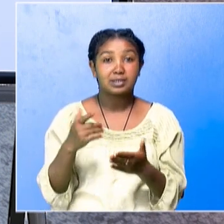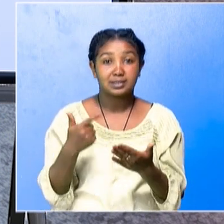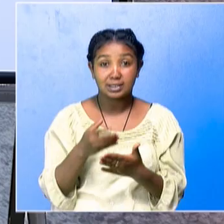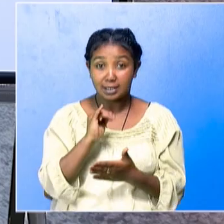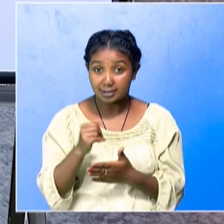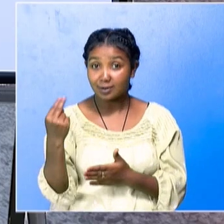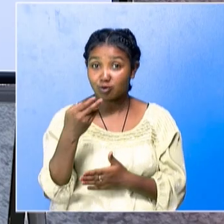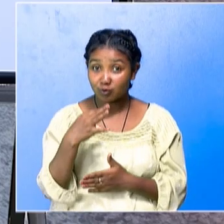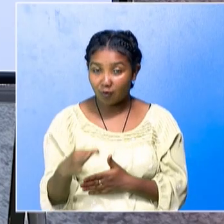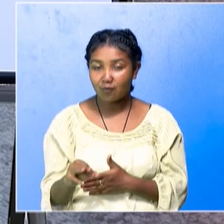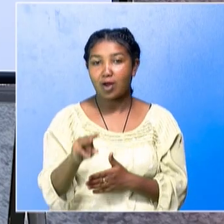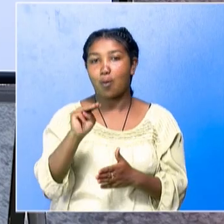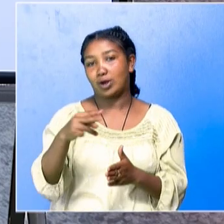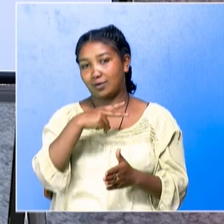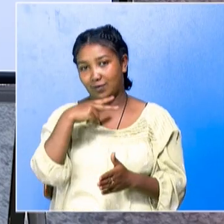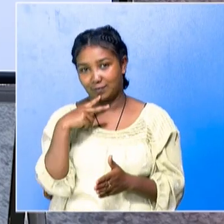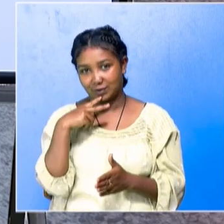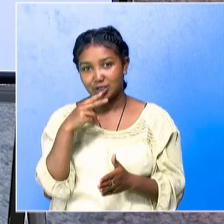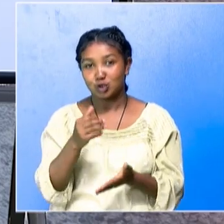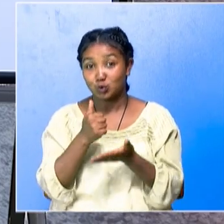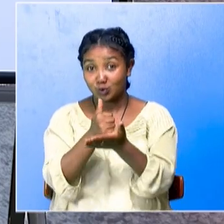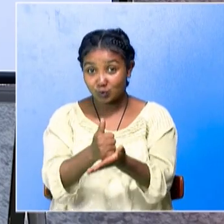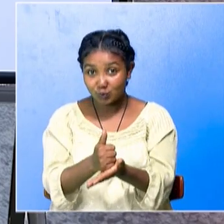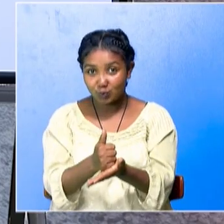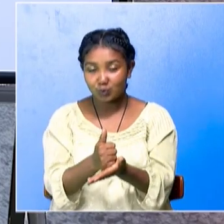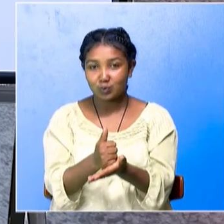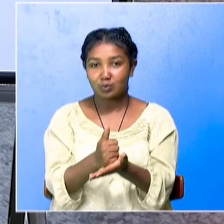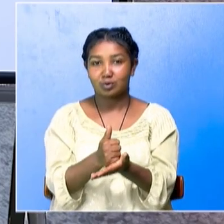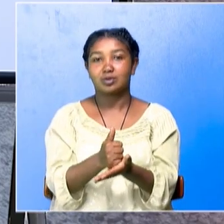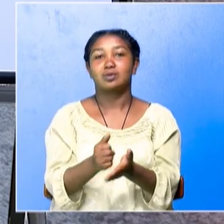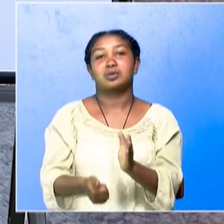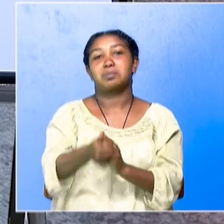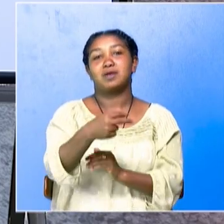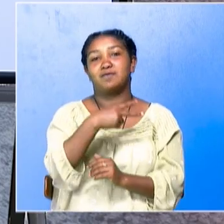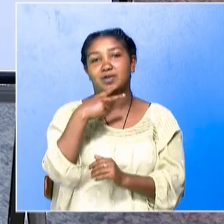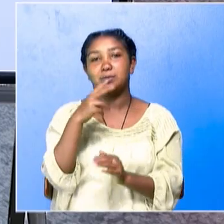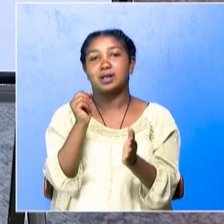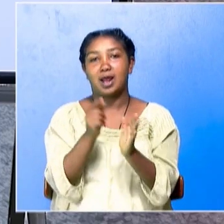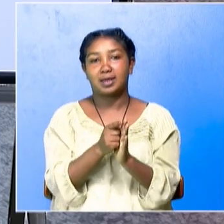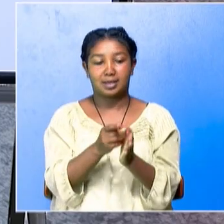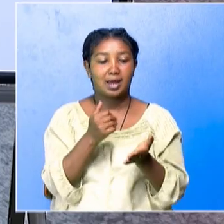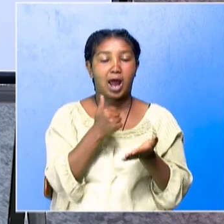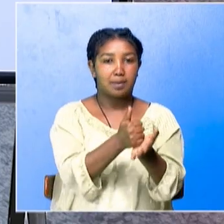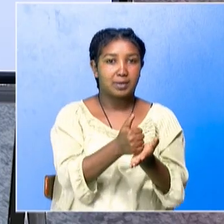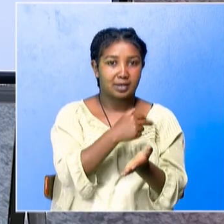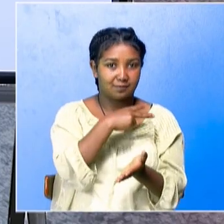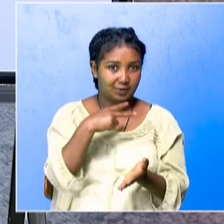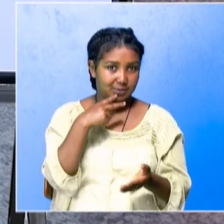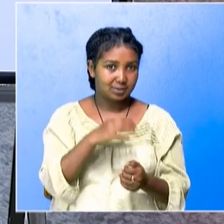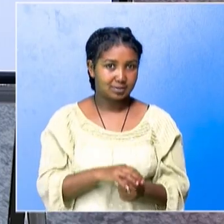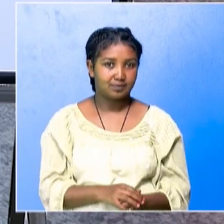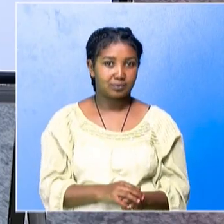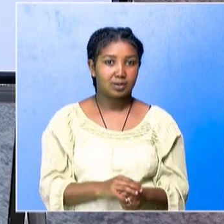is the use of modal verbs that used with also main verbs like helping